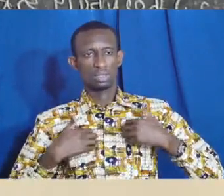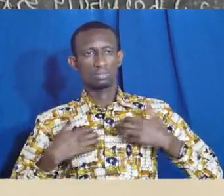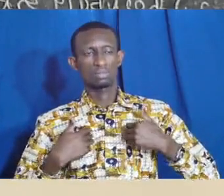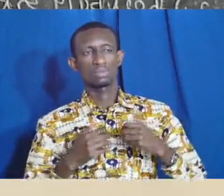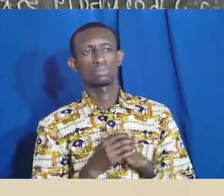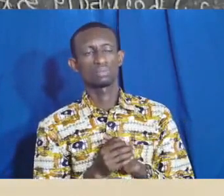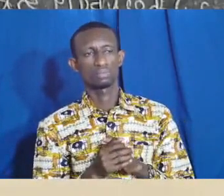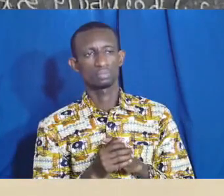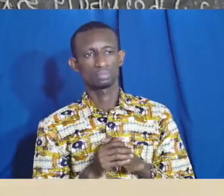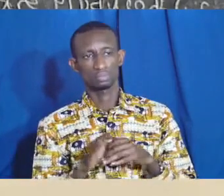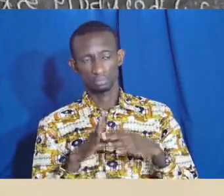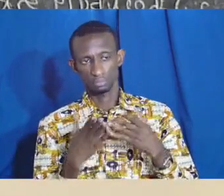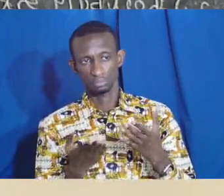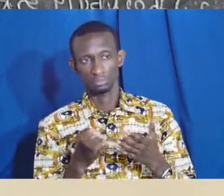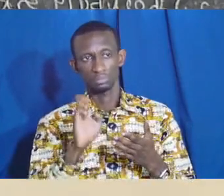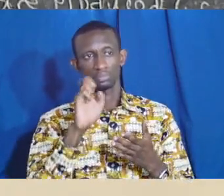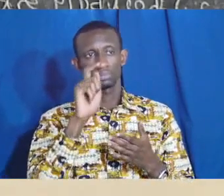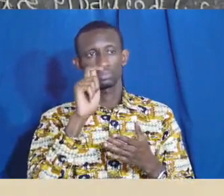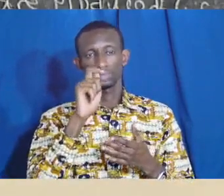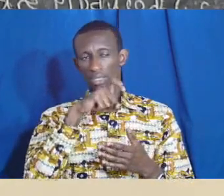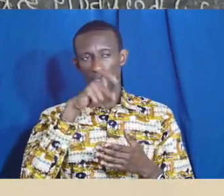are produced inside the cell, but they